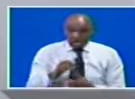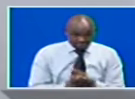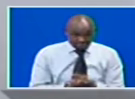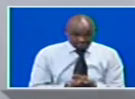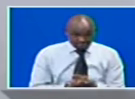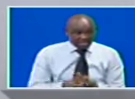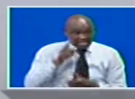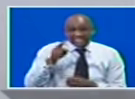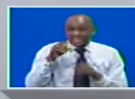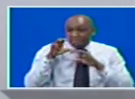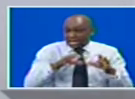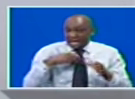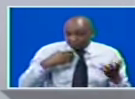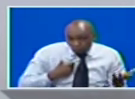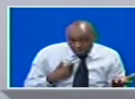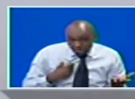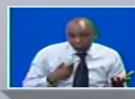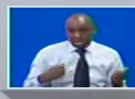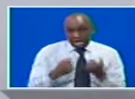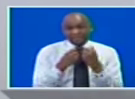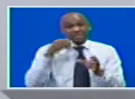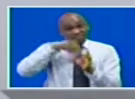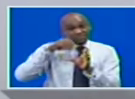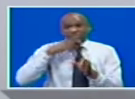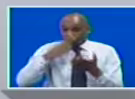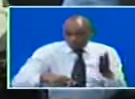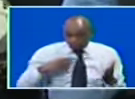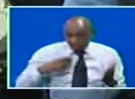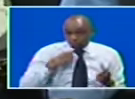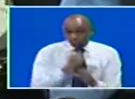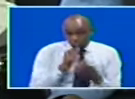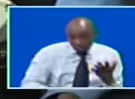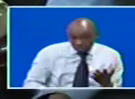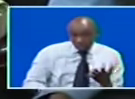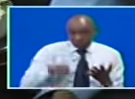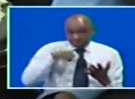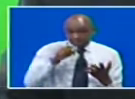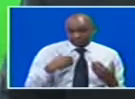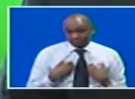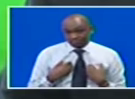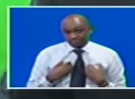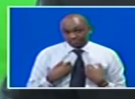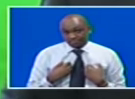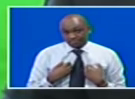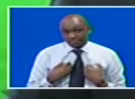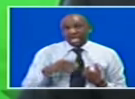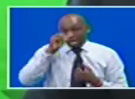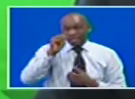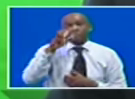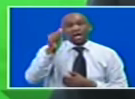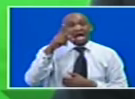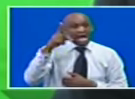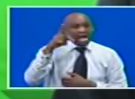bond market has been on the uptick, with investors rushing to cash in on the handsome interest thank rates. You very much. M Akiba is